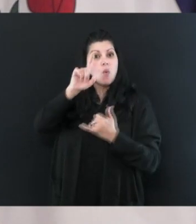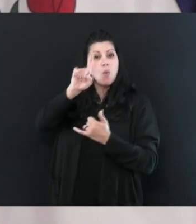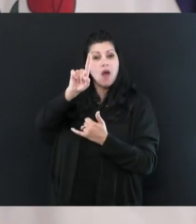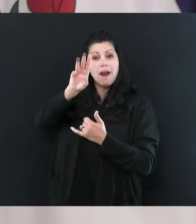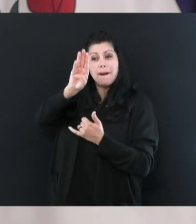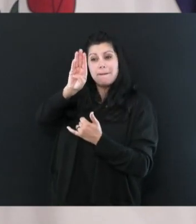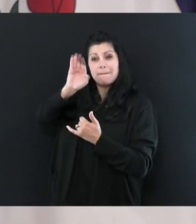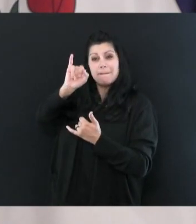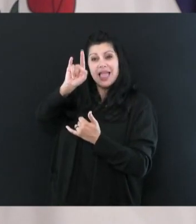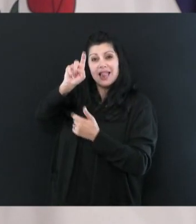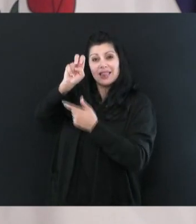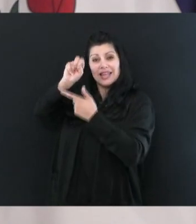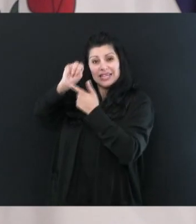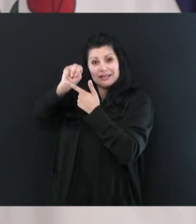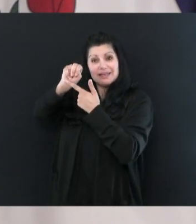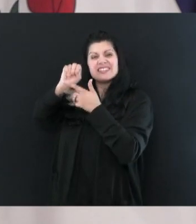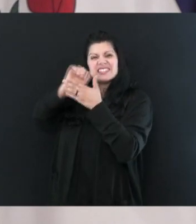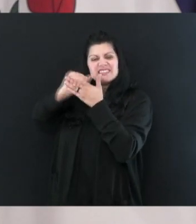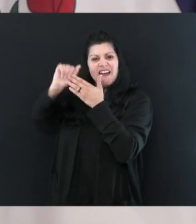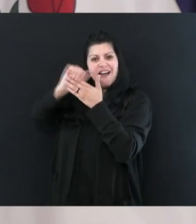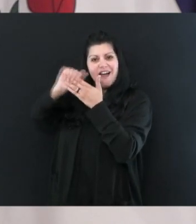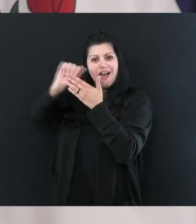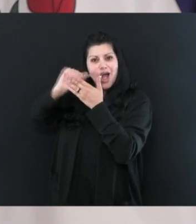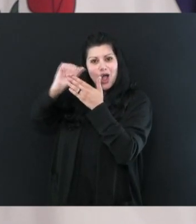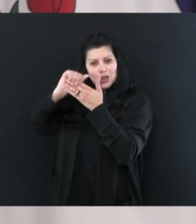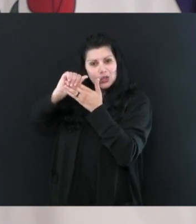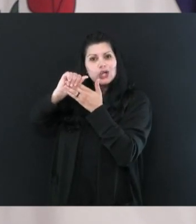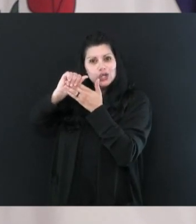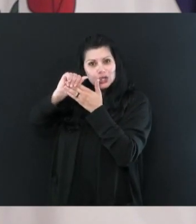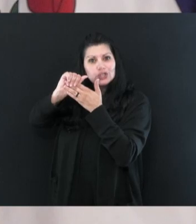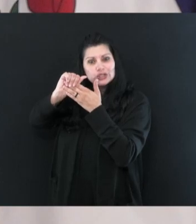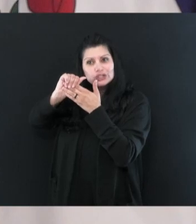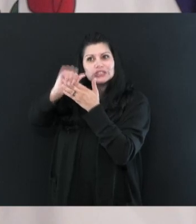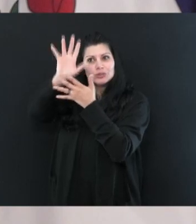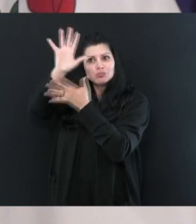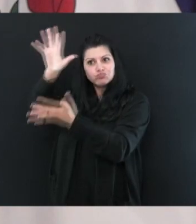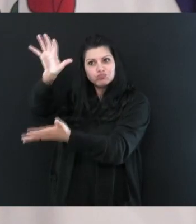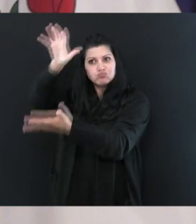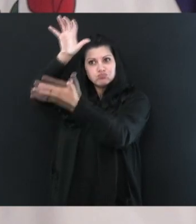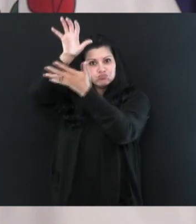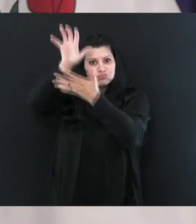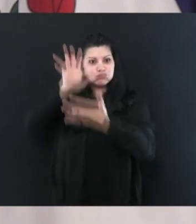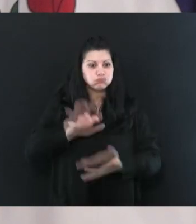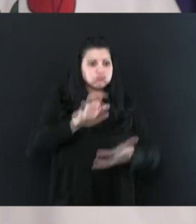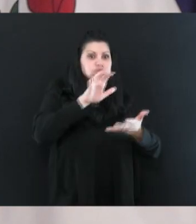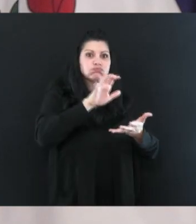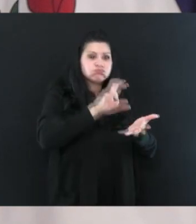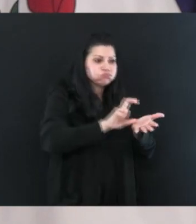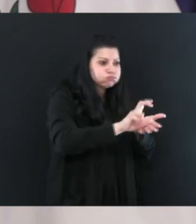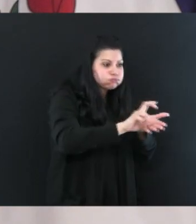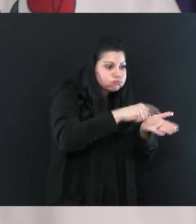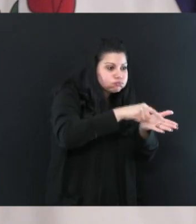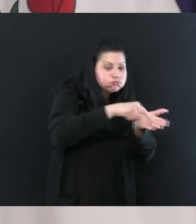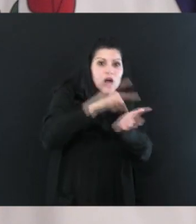of major infrastructure improvement projects that are underway or finished, and